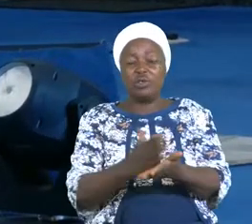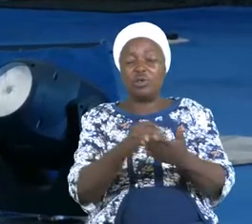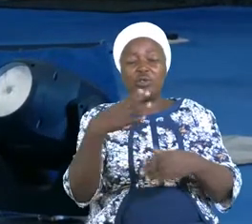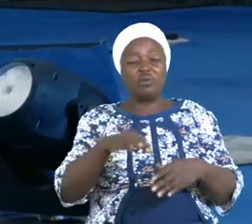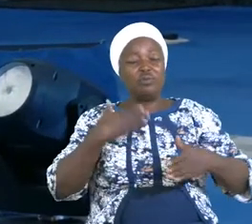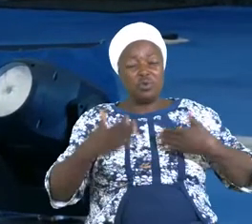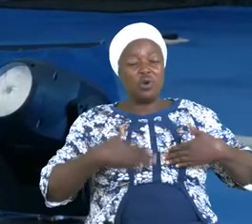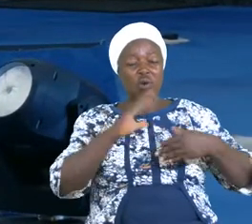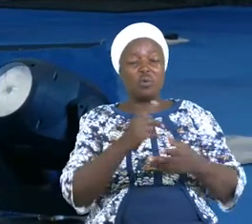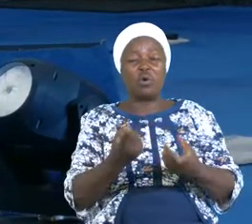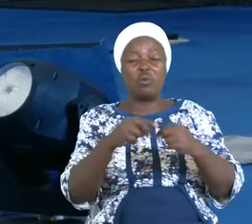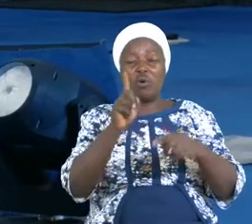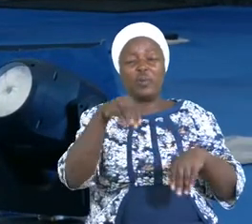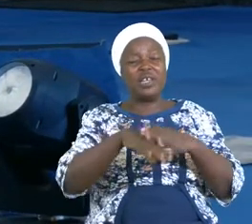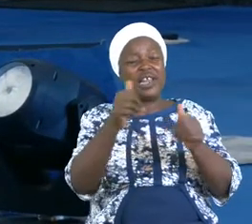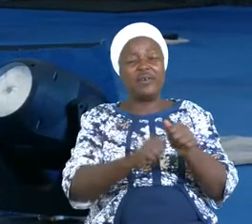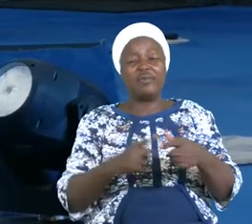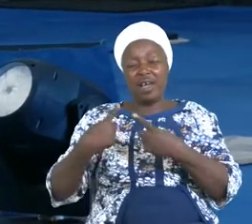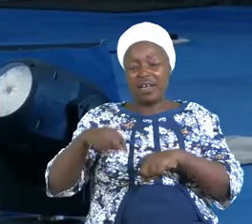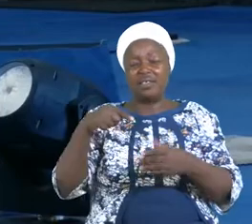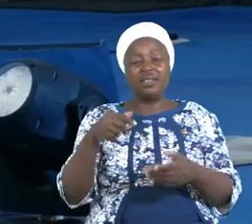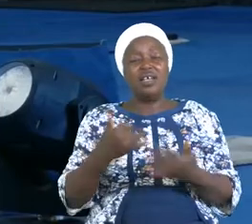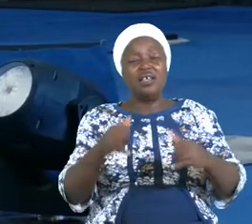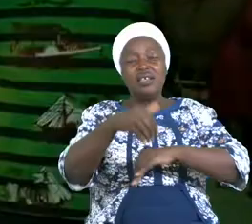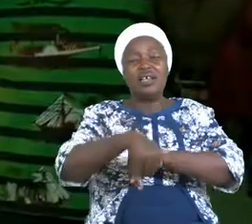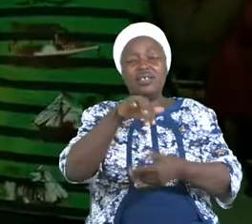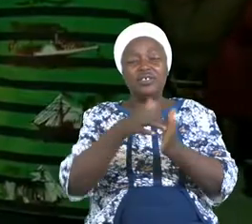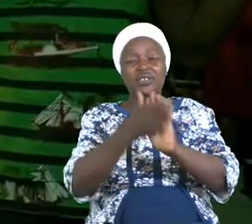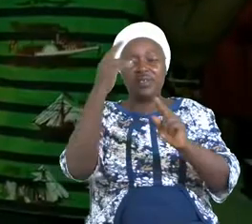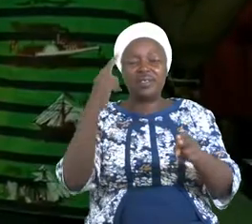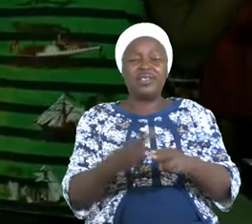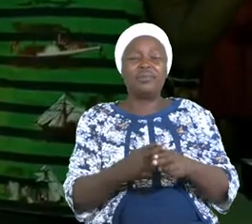up in every heart tonight in Jesus' name. Amen.